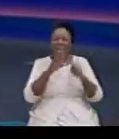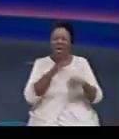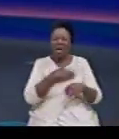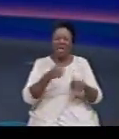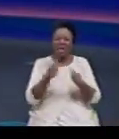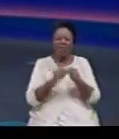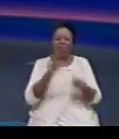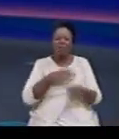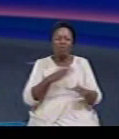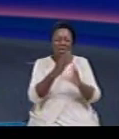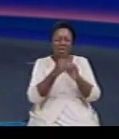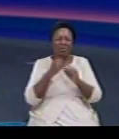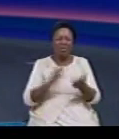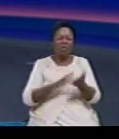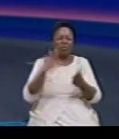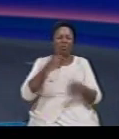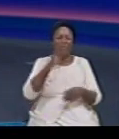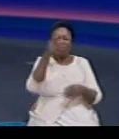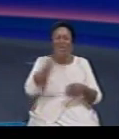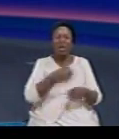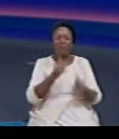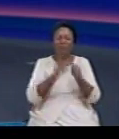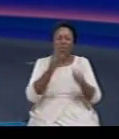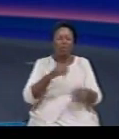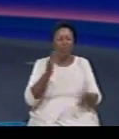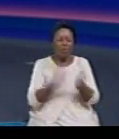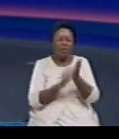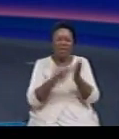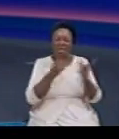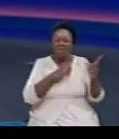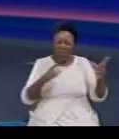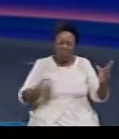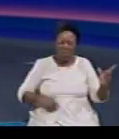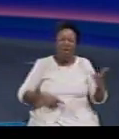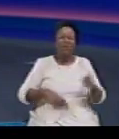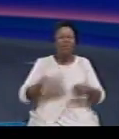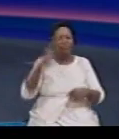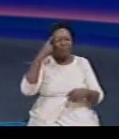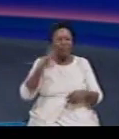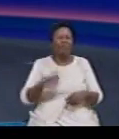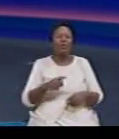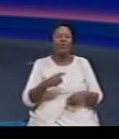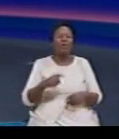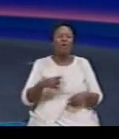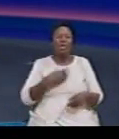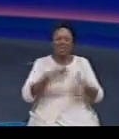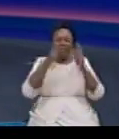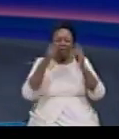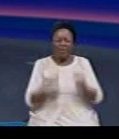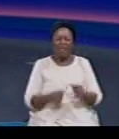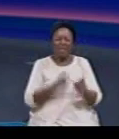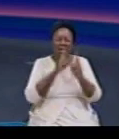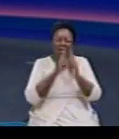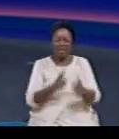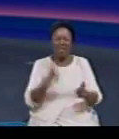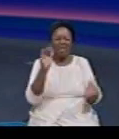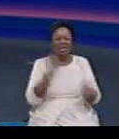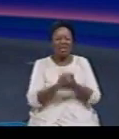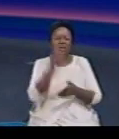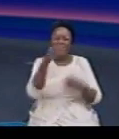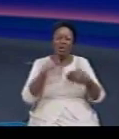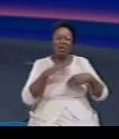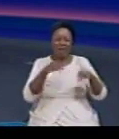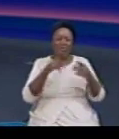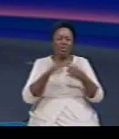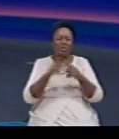the glory of God. Everyone will praise the Lord for speedy answer that you have given every one